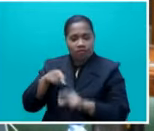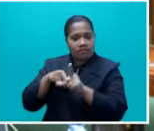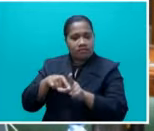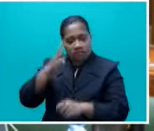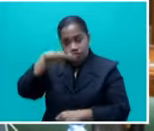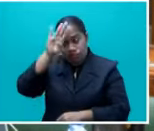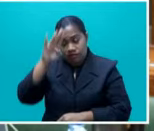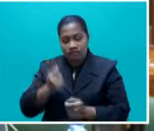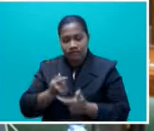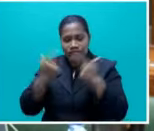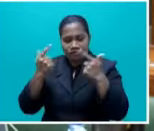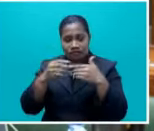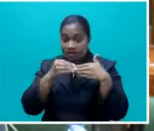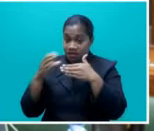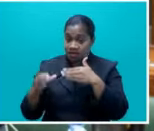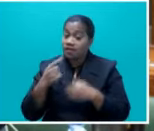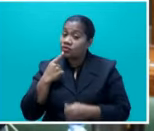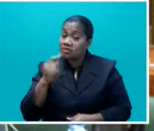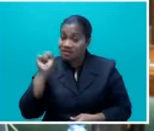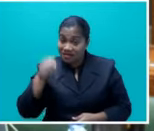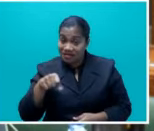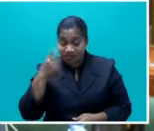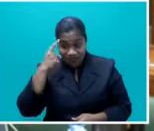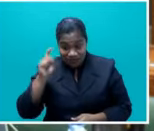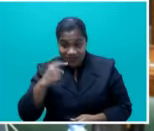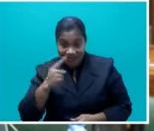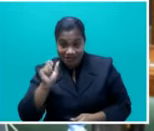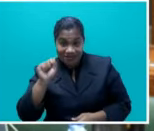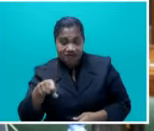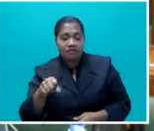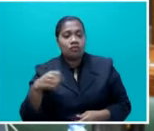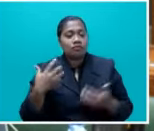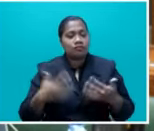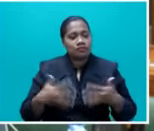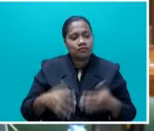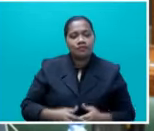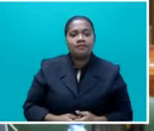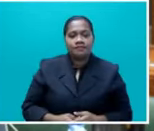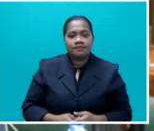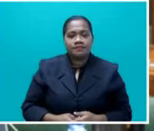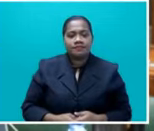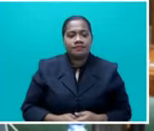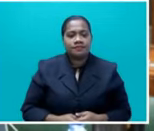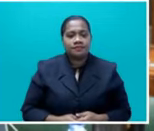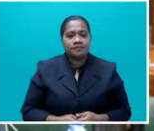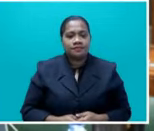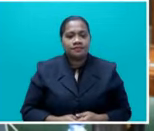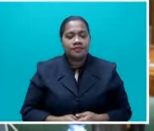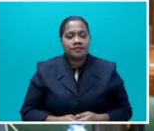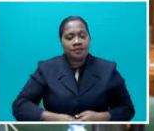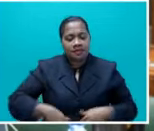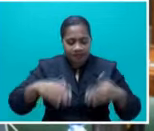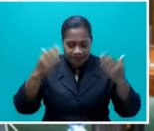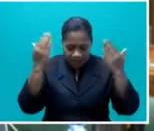great leader, and to say yes to such a calling is utmost admirable and inspirational. Madam